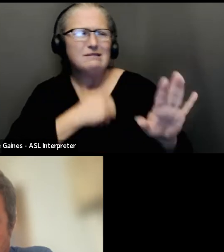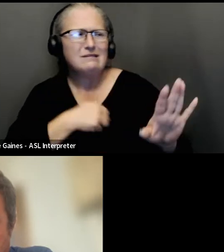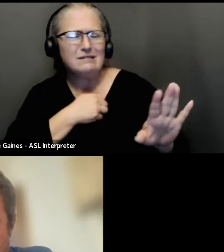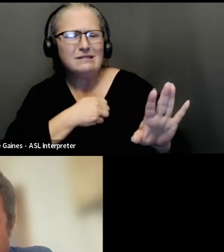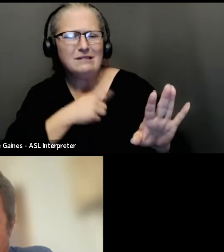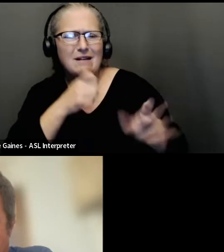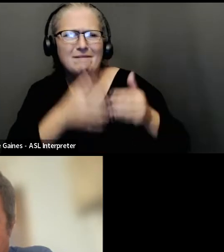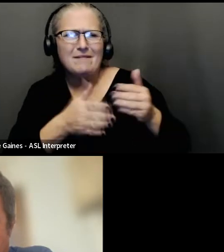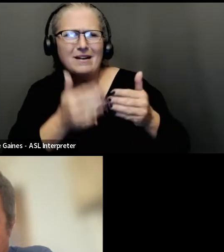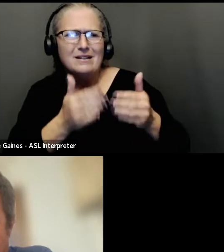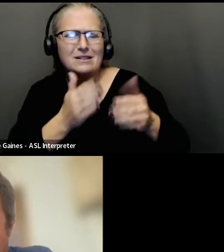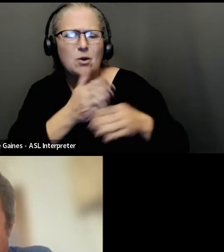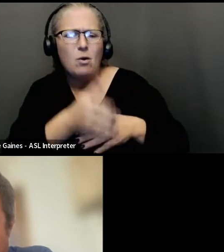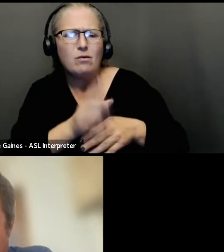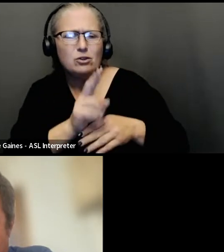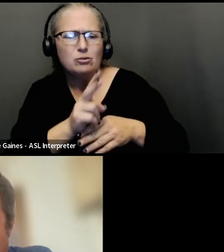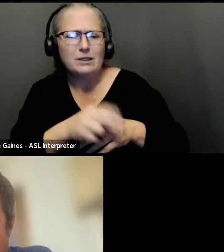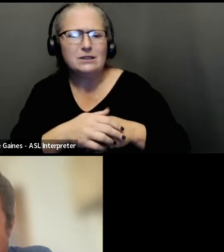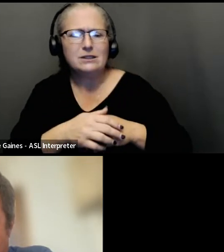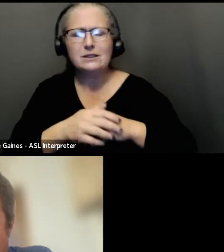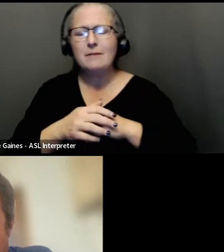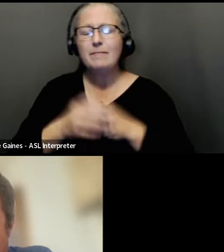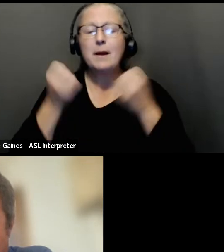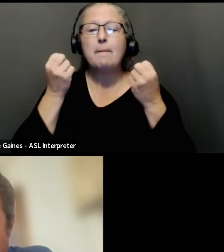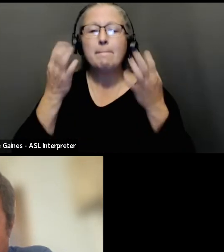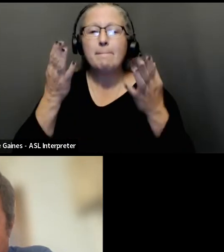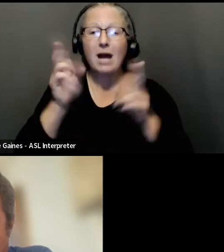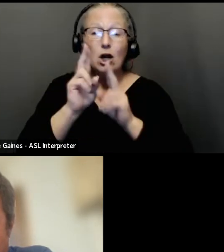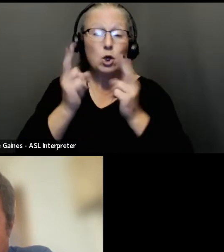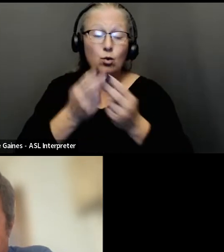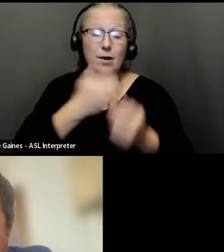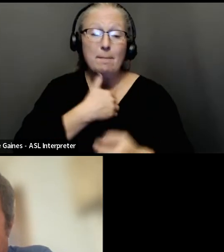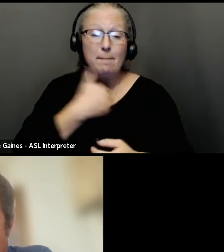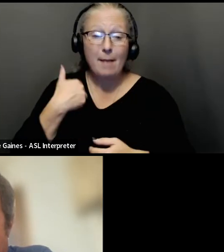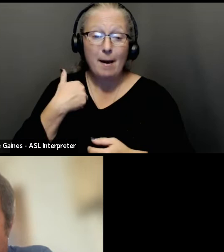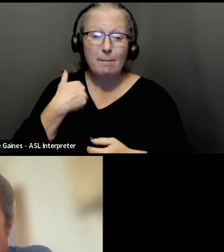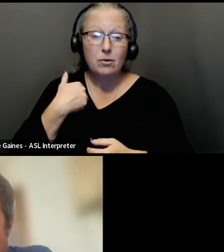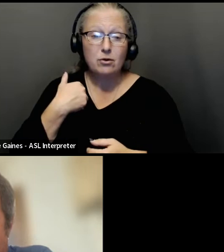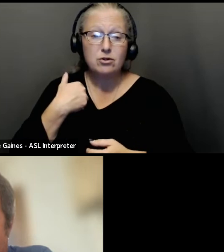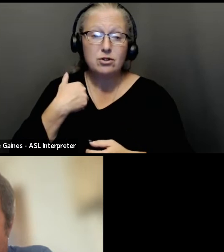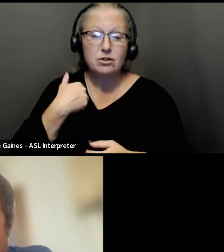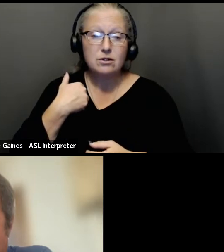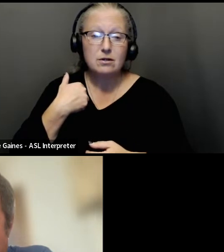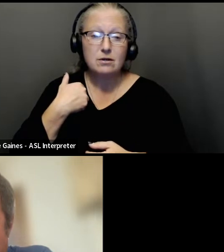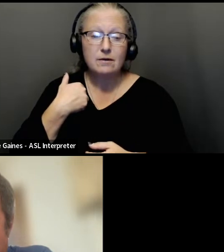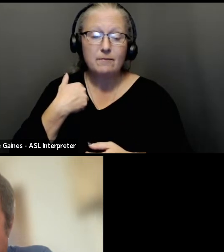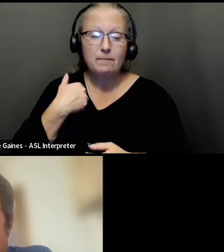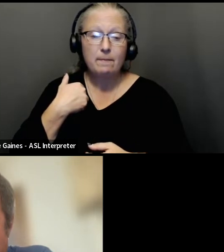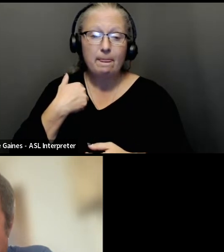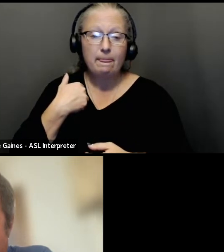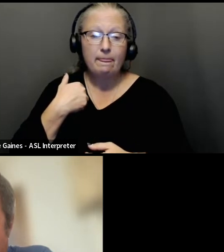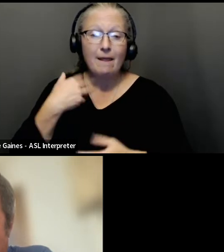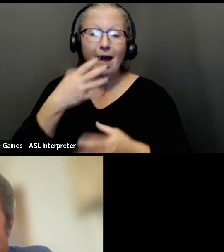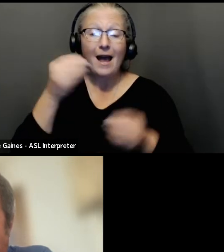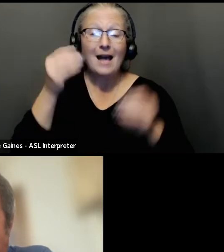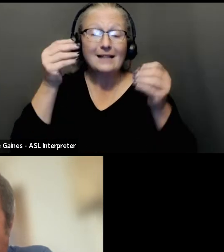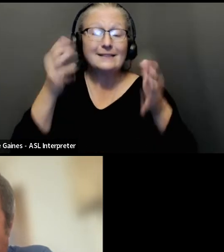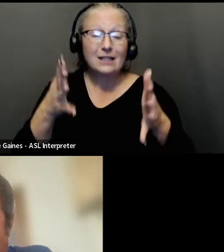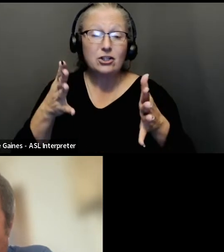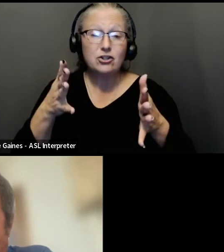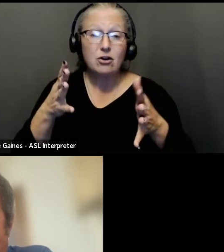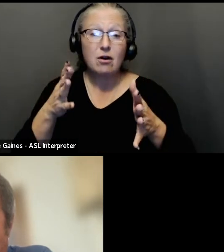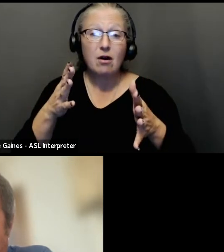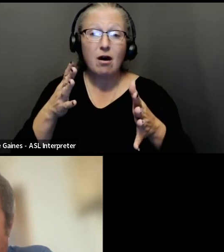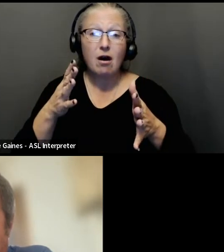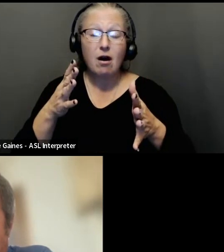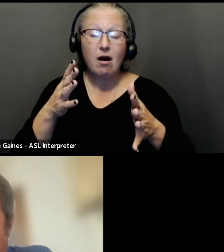wrapping it up because it's almost Yeah, it's been many it's been- union members. Thank you. Many union members and teachers have made it